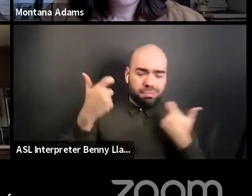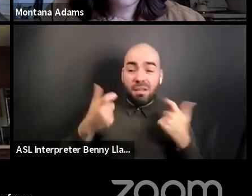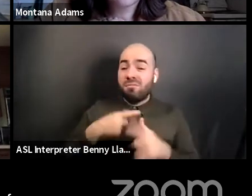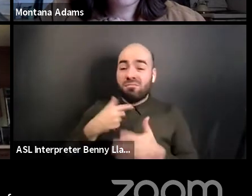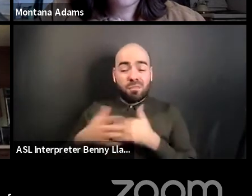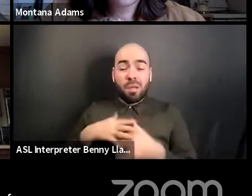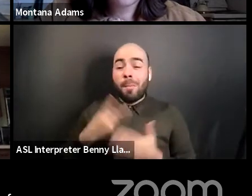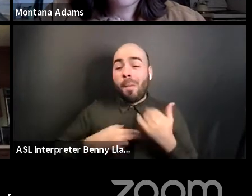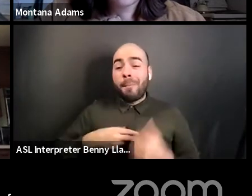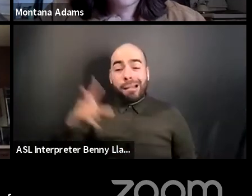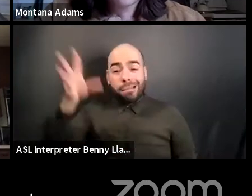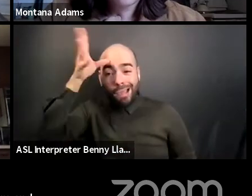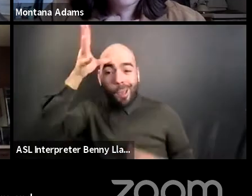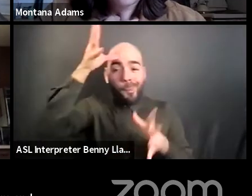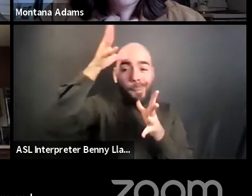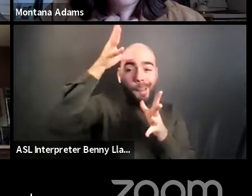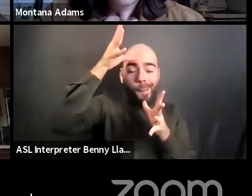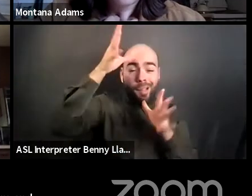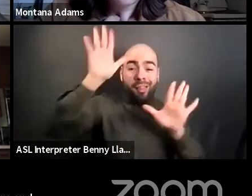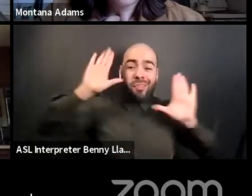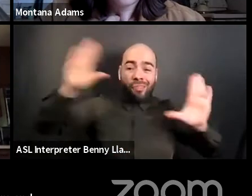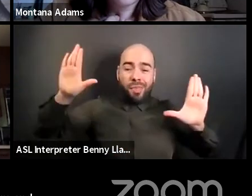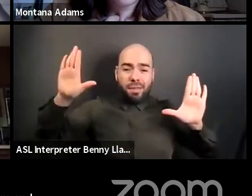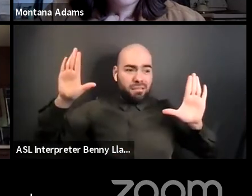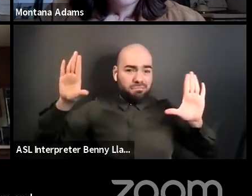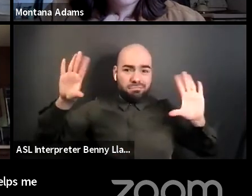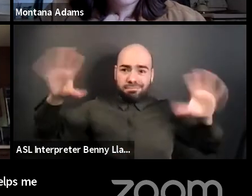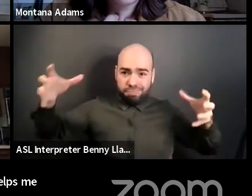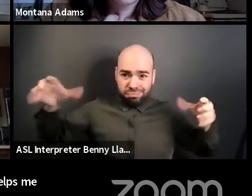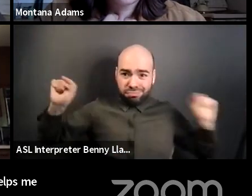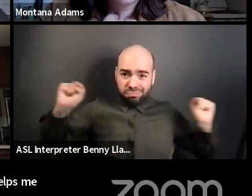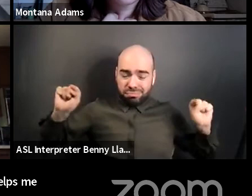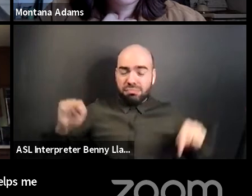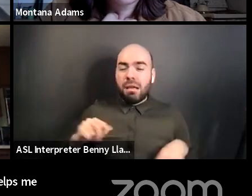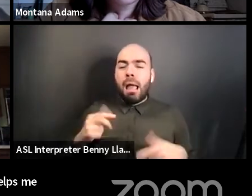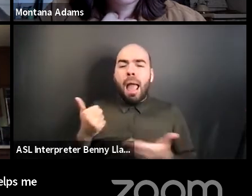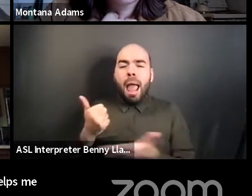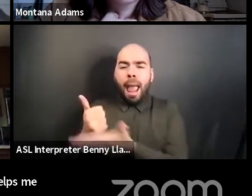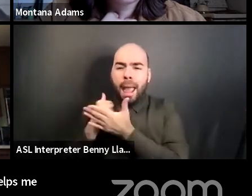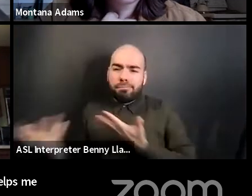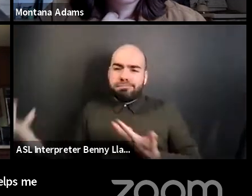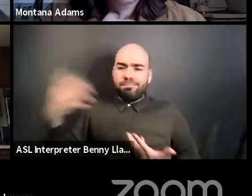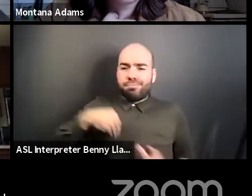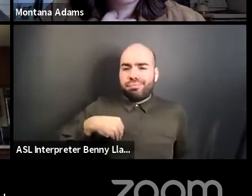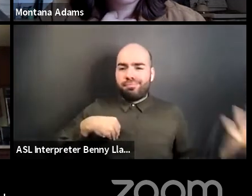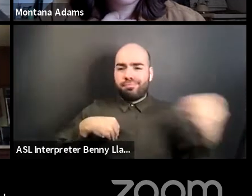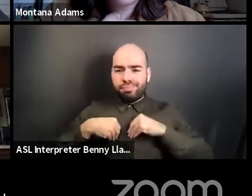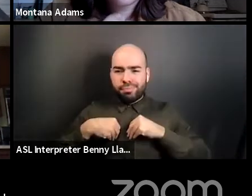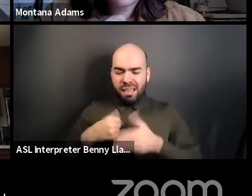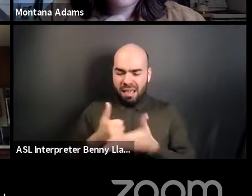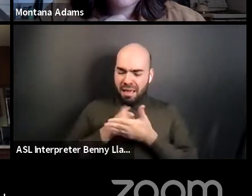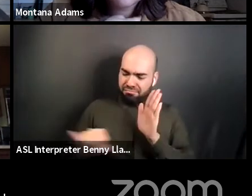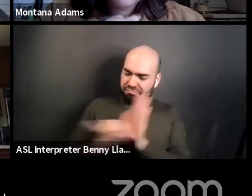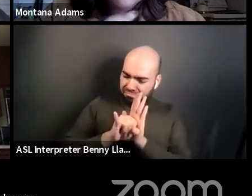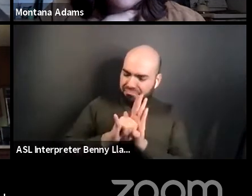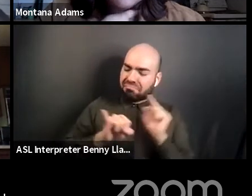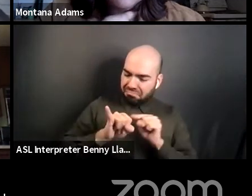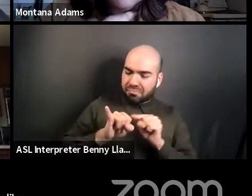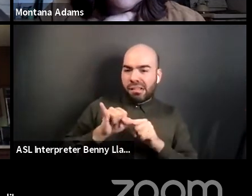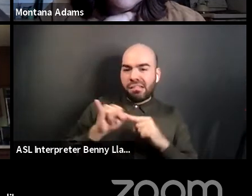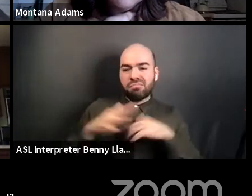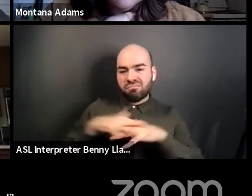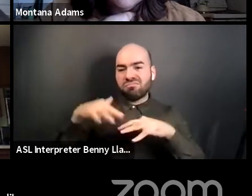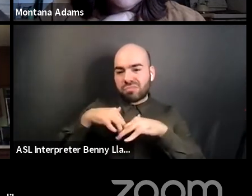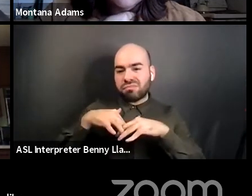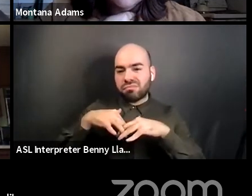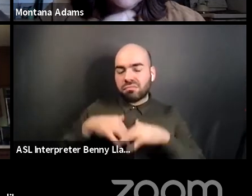side. And that's really just what helps me solidify my Native identity. But I'm going to say, like, if you are like